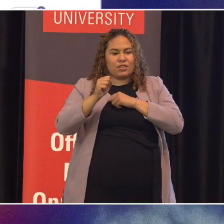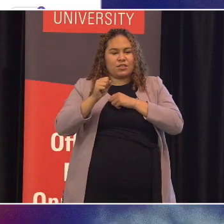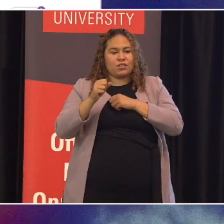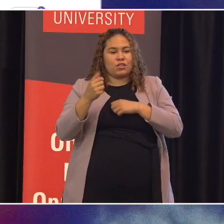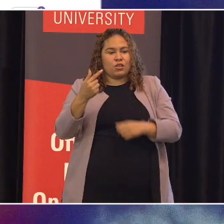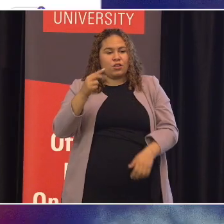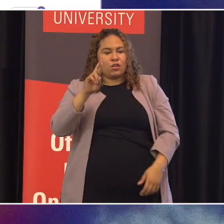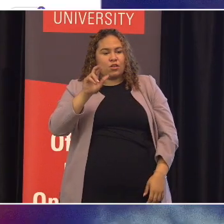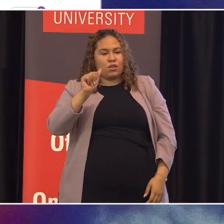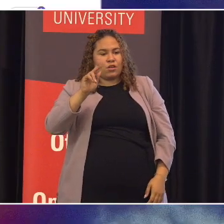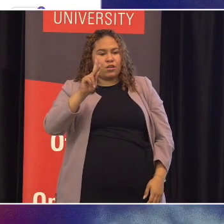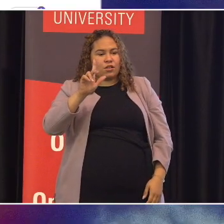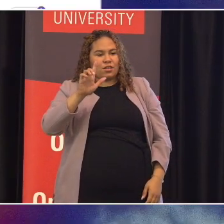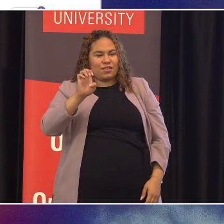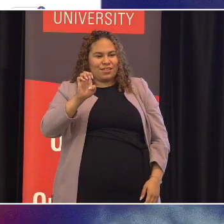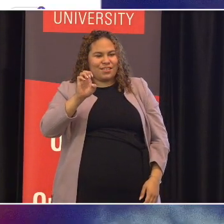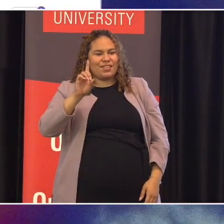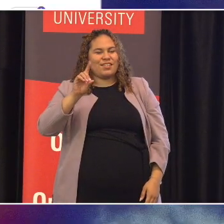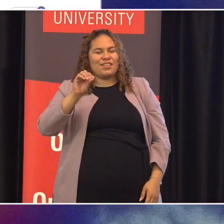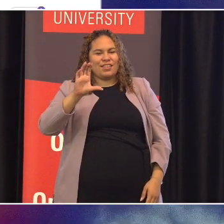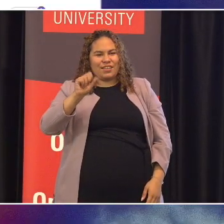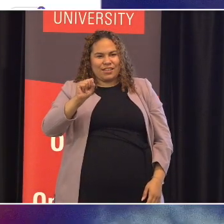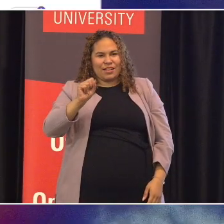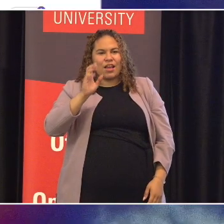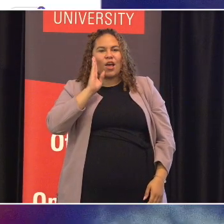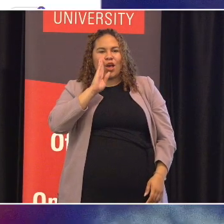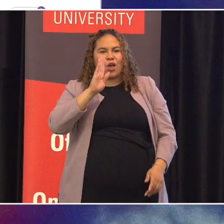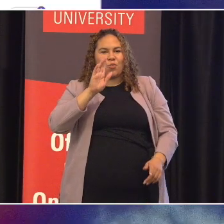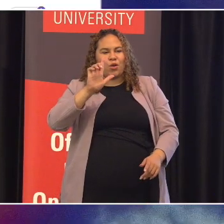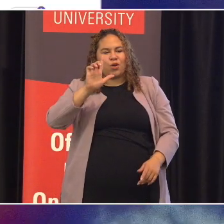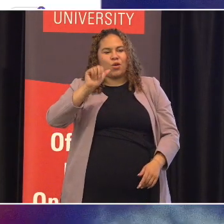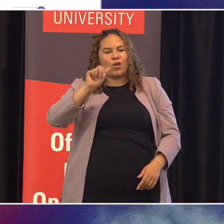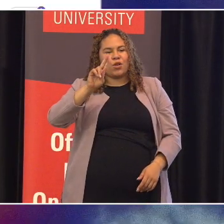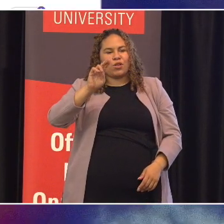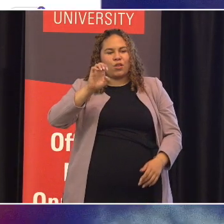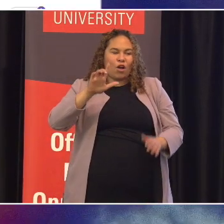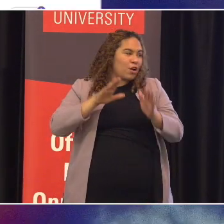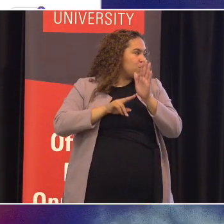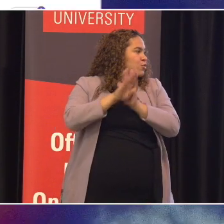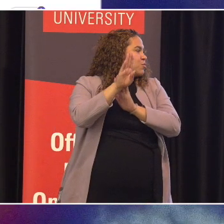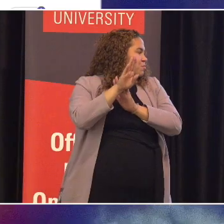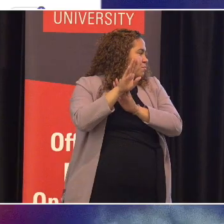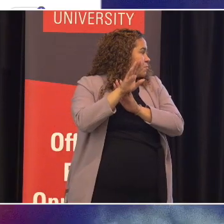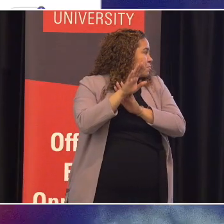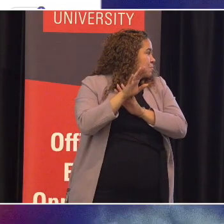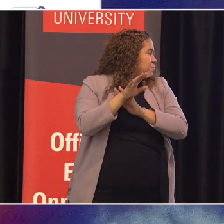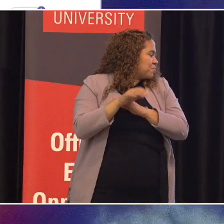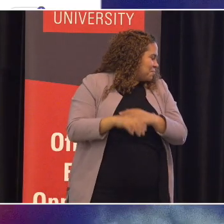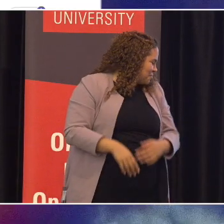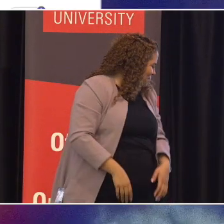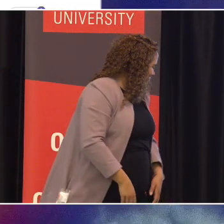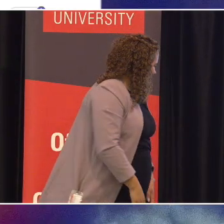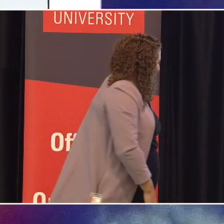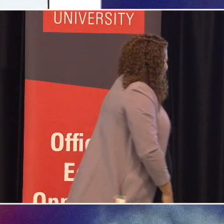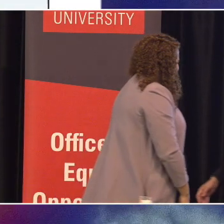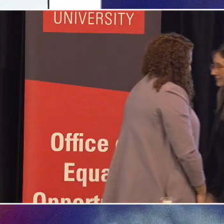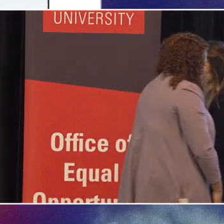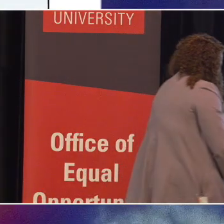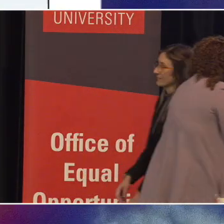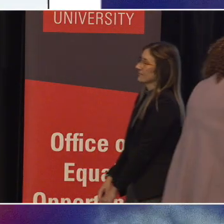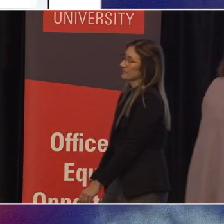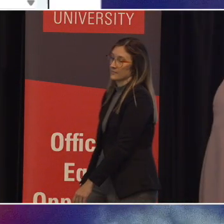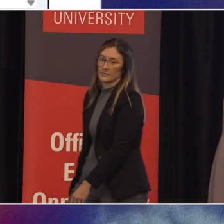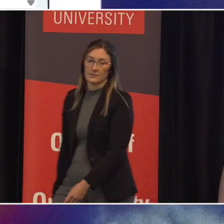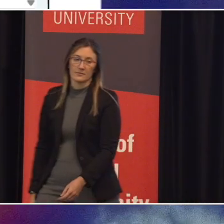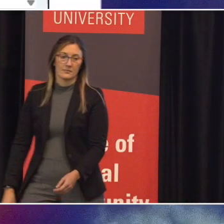Can you guys see that okay? And we are going to launch it. And what it's going to do is check against